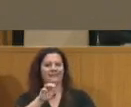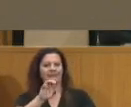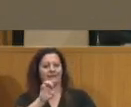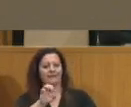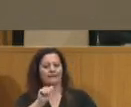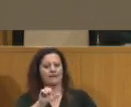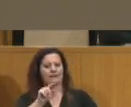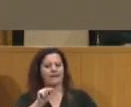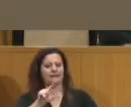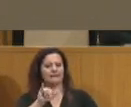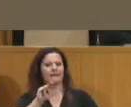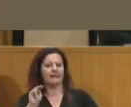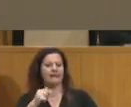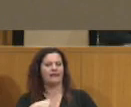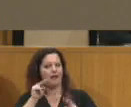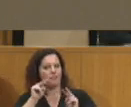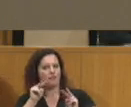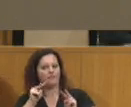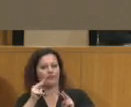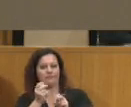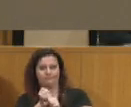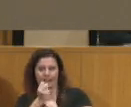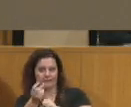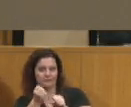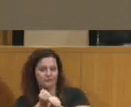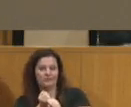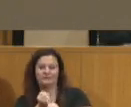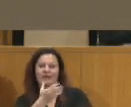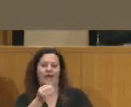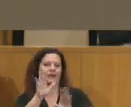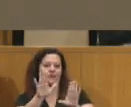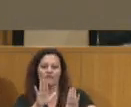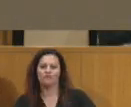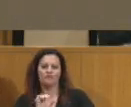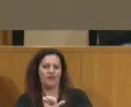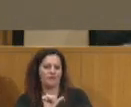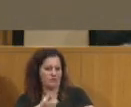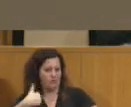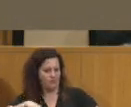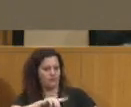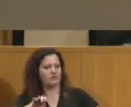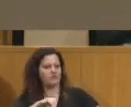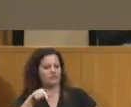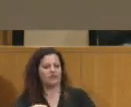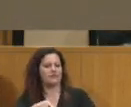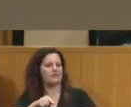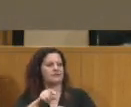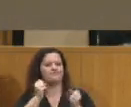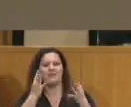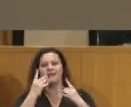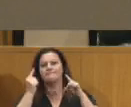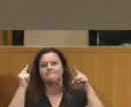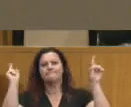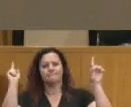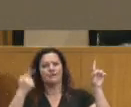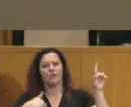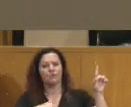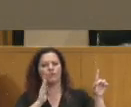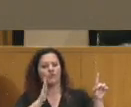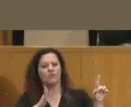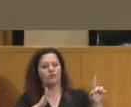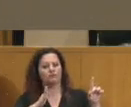citizens of Charlotte, and more specifically to the citizens of East Charlotte. I want to thank my family as well. Thank everybody who